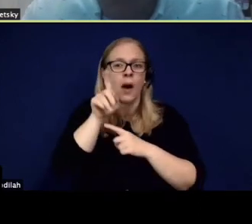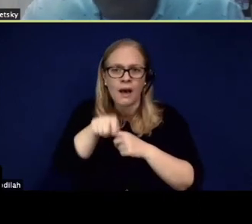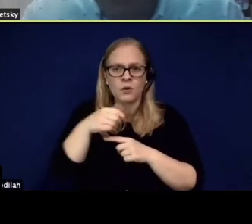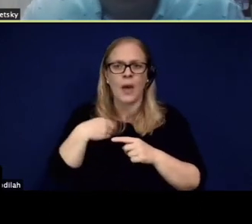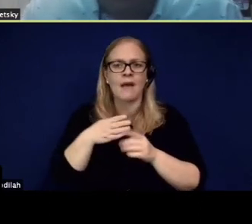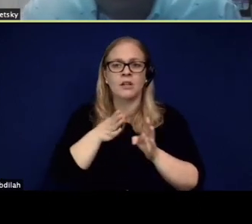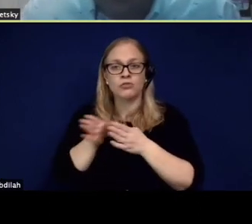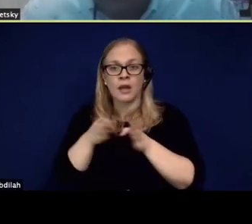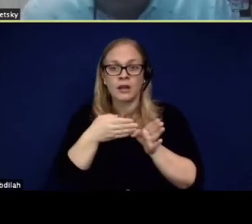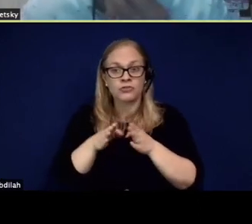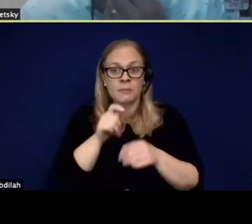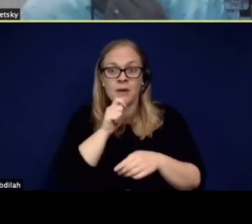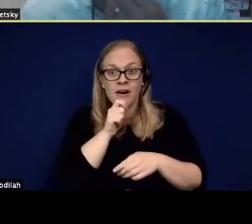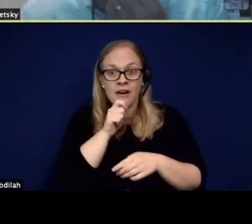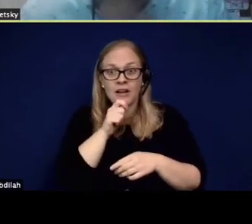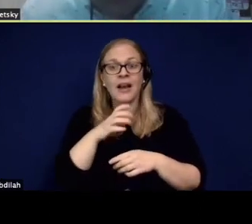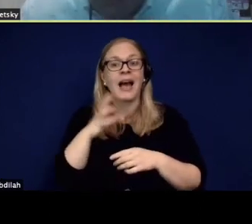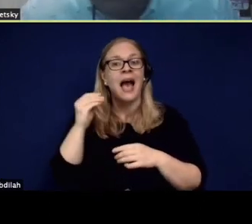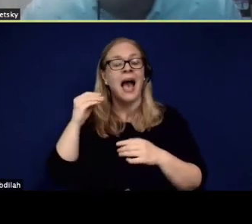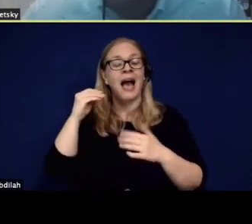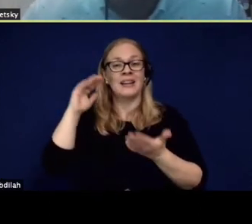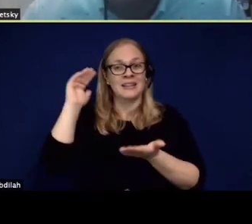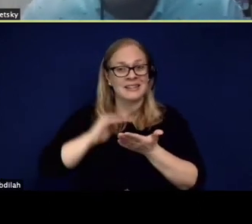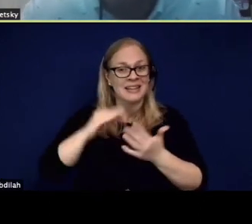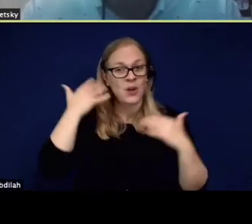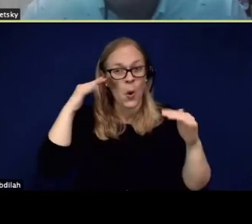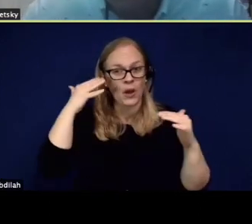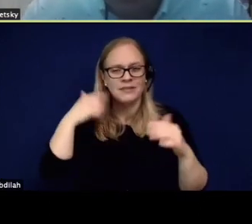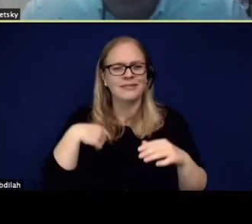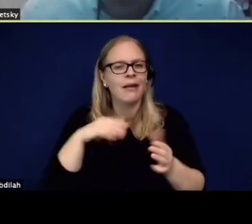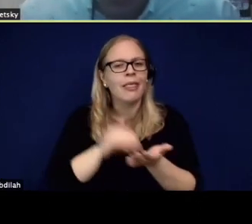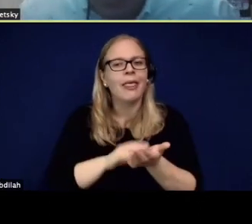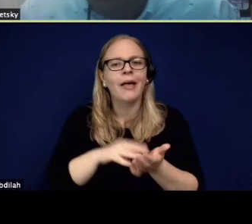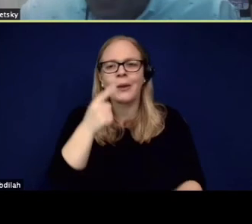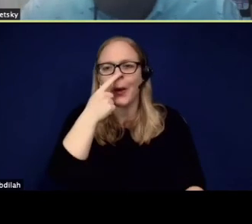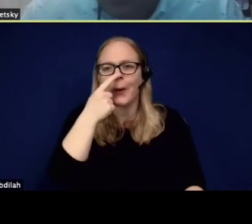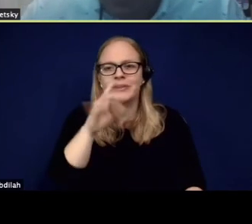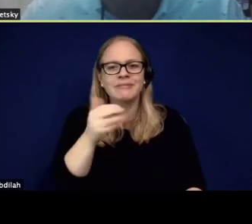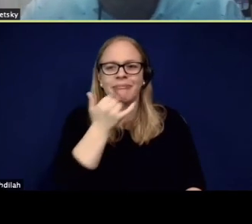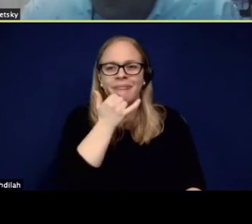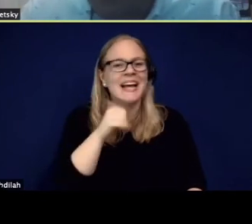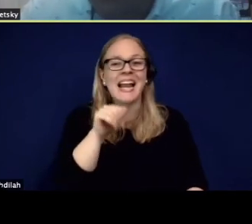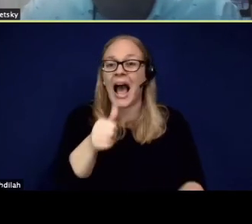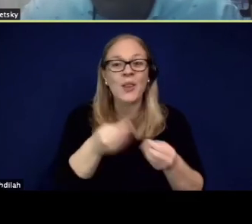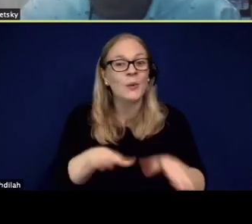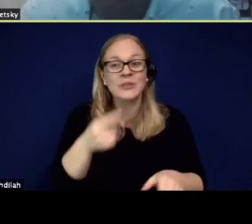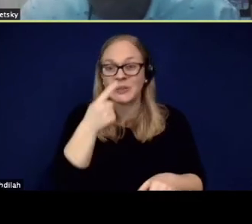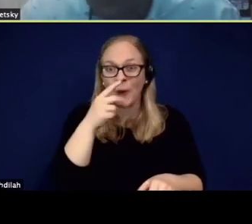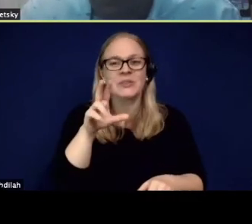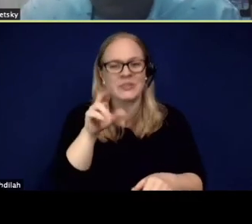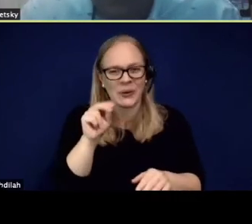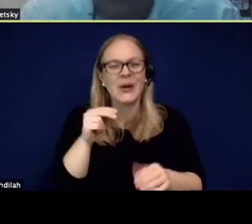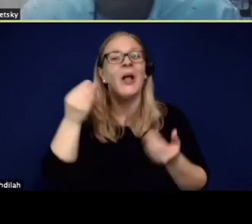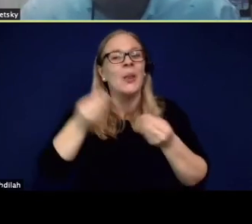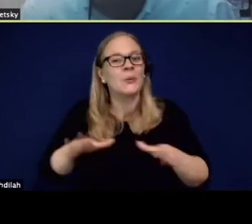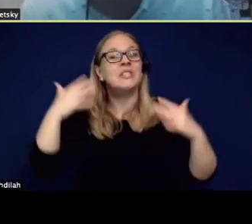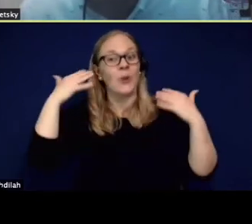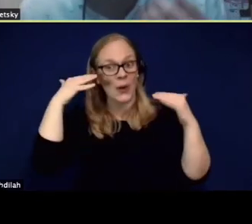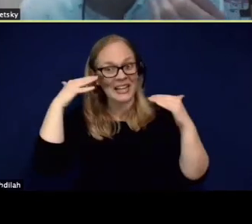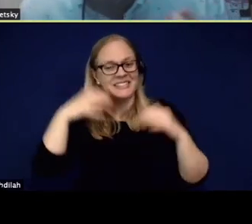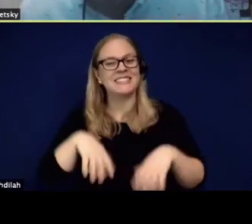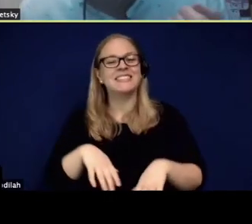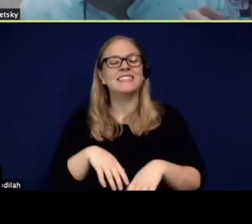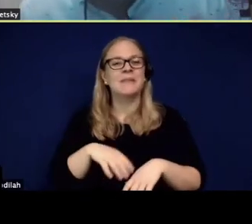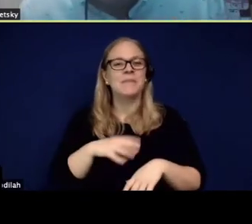not nose. I'd hate to somebody lose their nose out of this. They'll have to have programming app flexibility. That